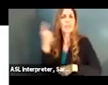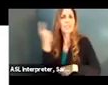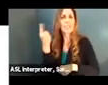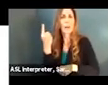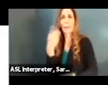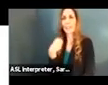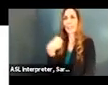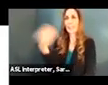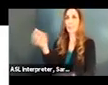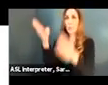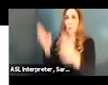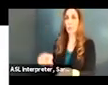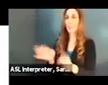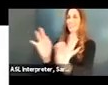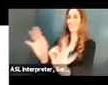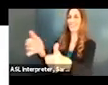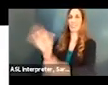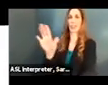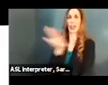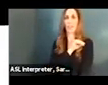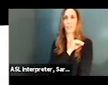to a person and walk away.